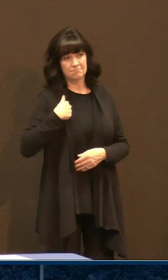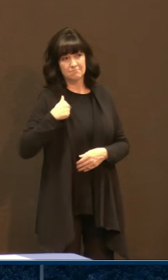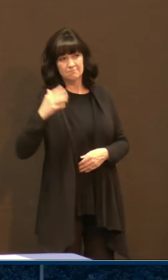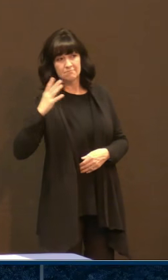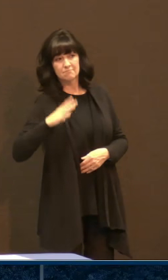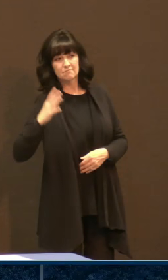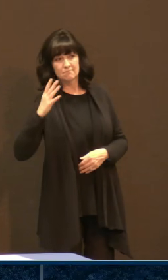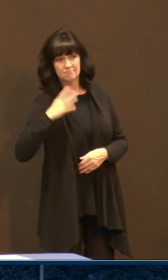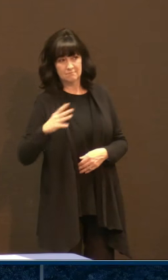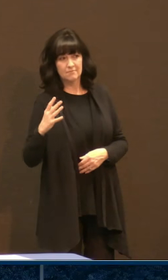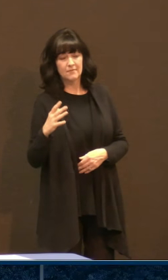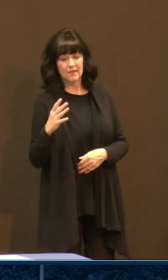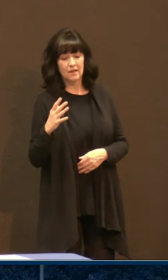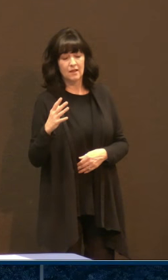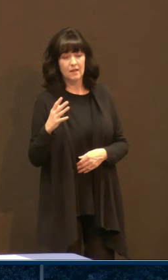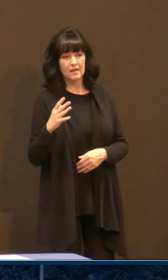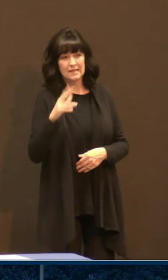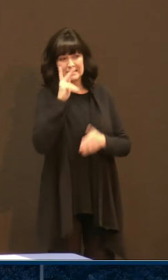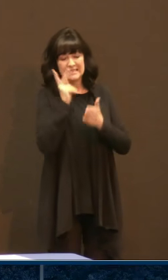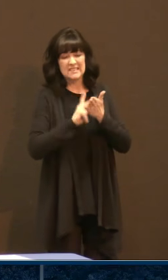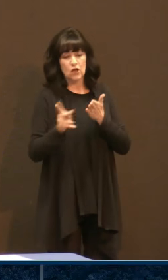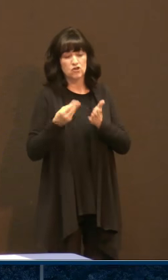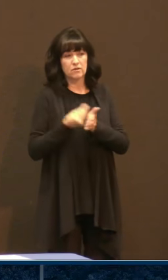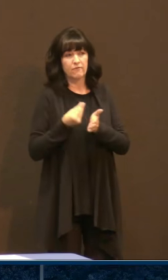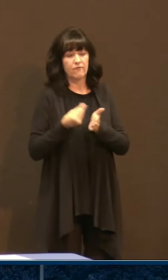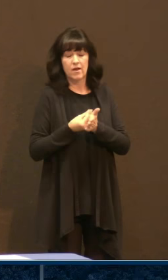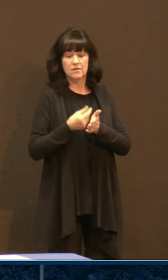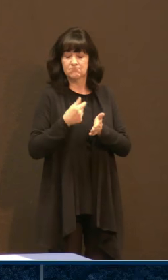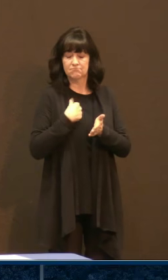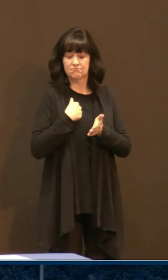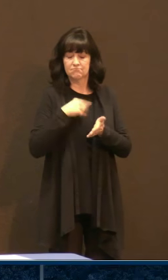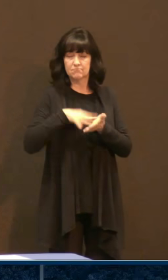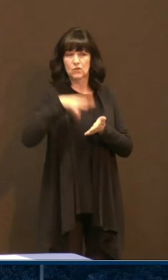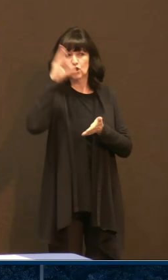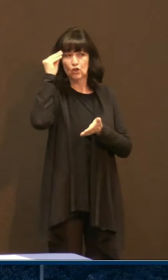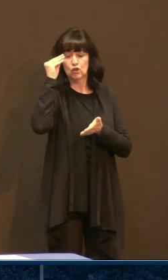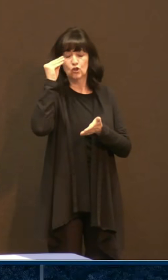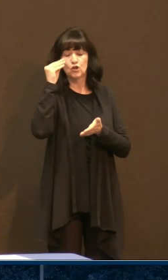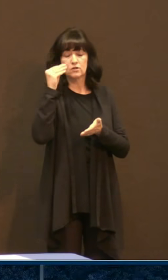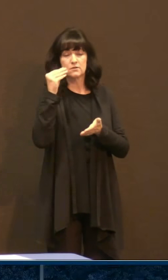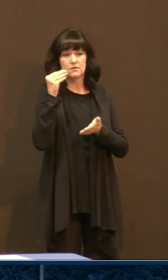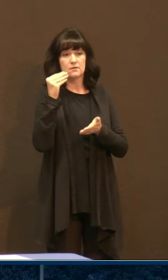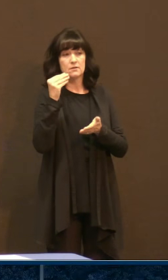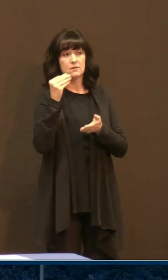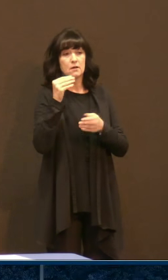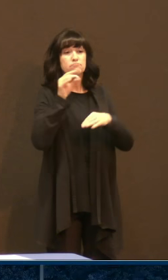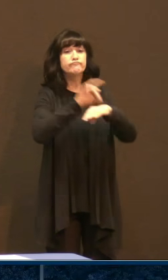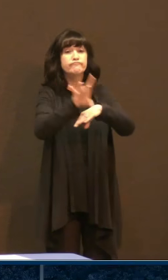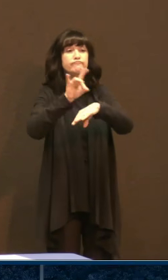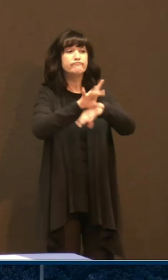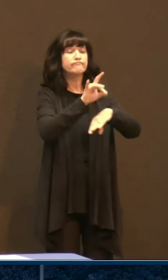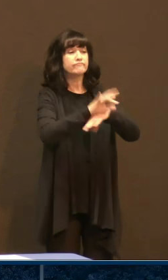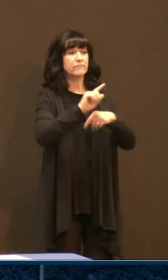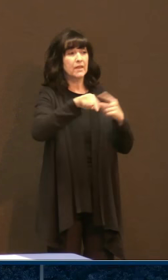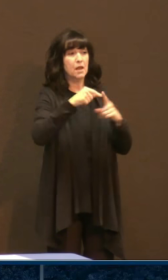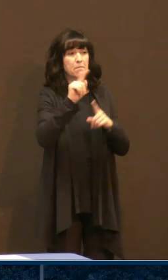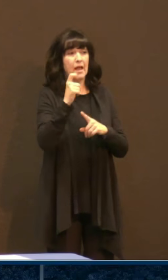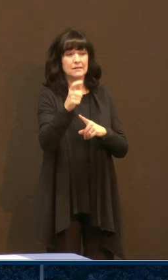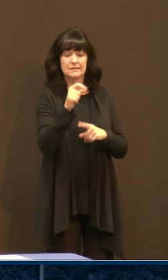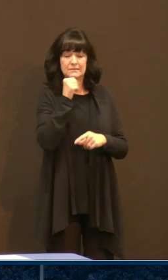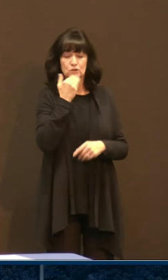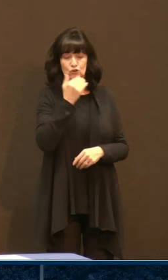learned not to give people tax advice, but my understanding is it's income, and therefore would